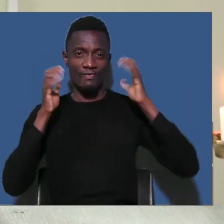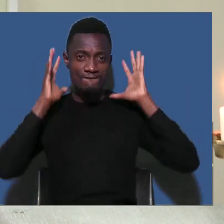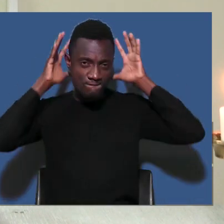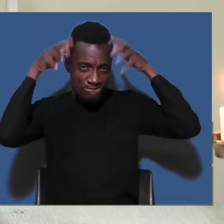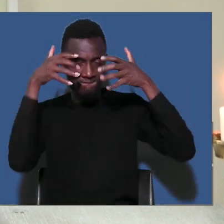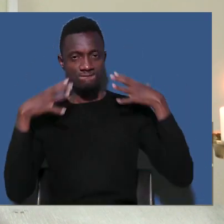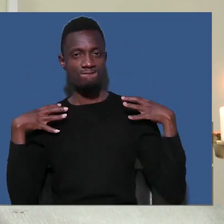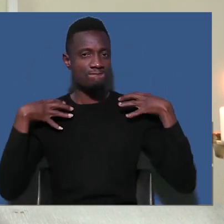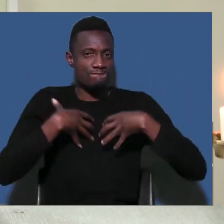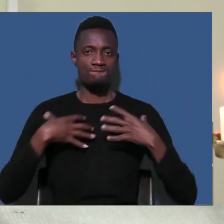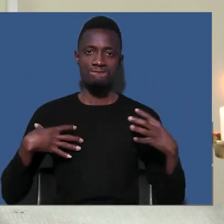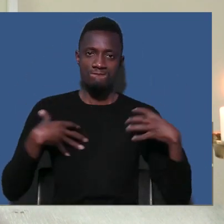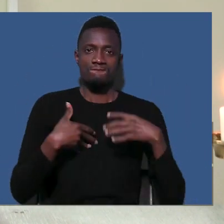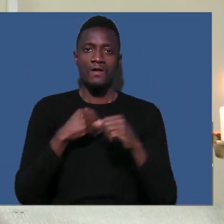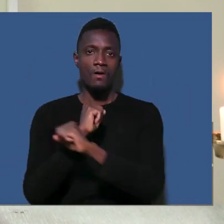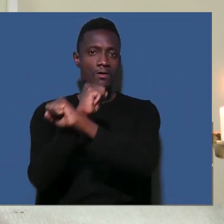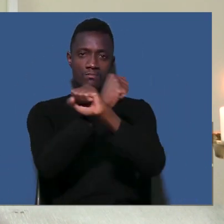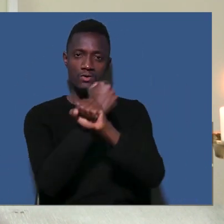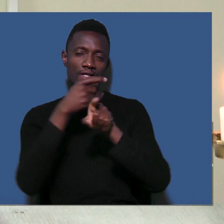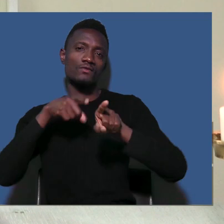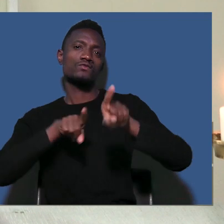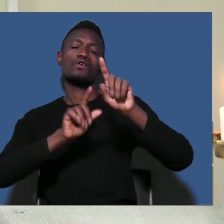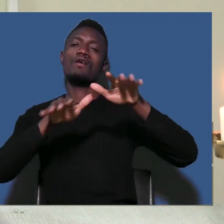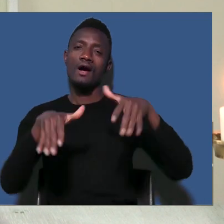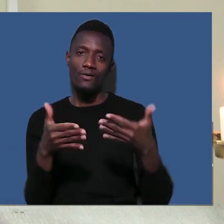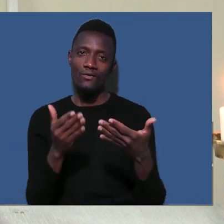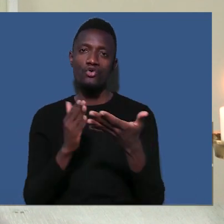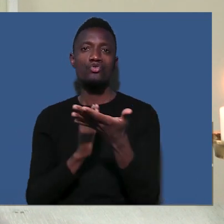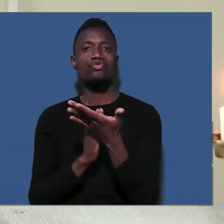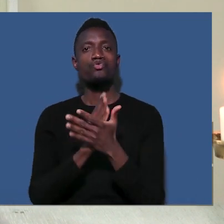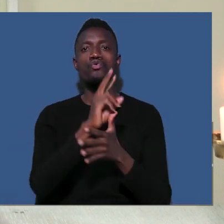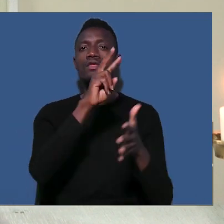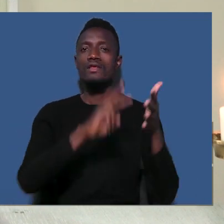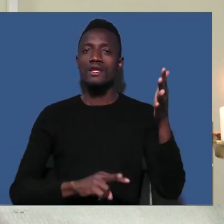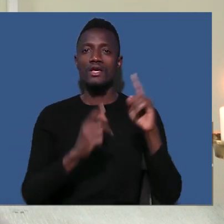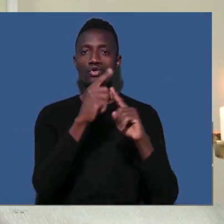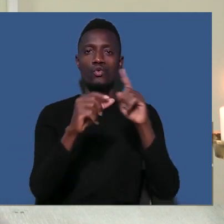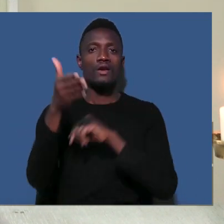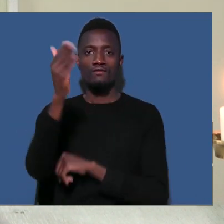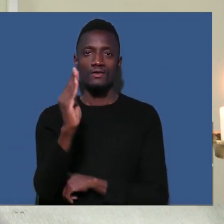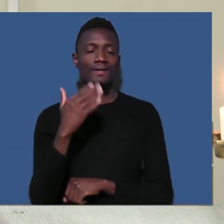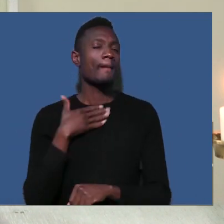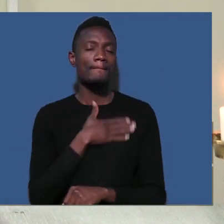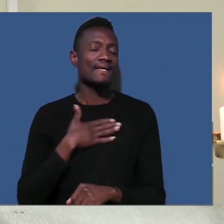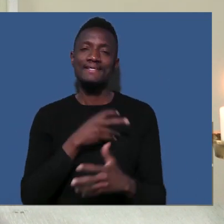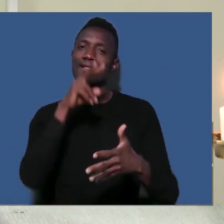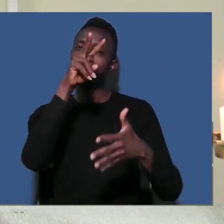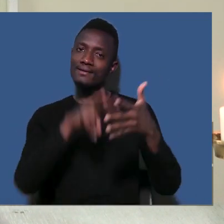brethren, read the Word of God. Read it again and again. I like